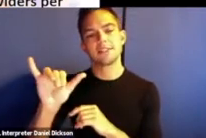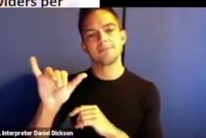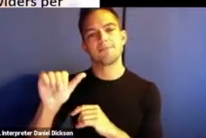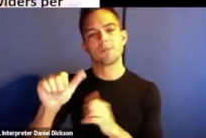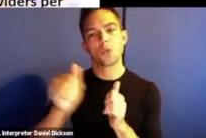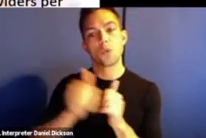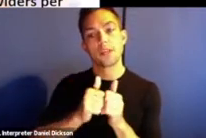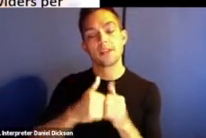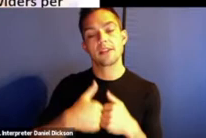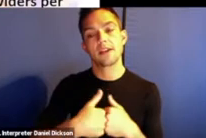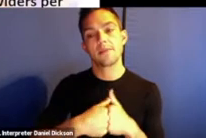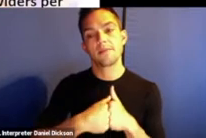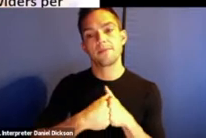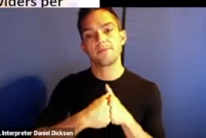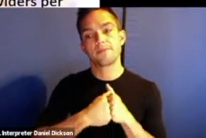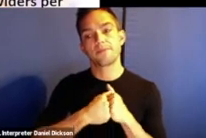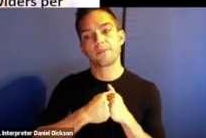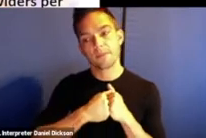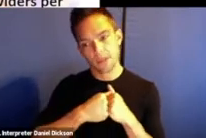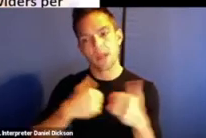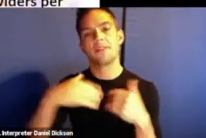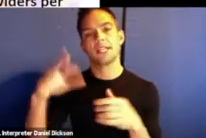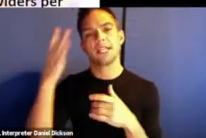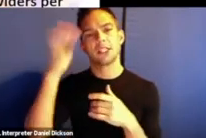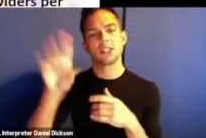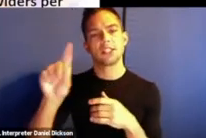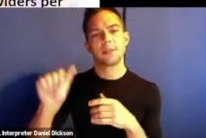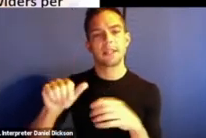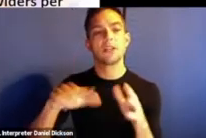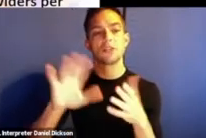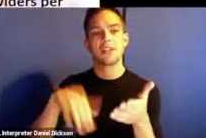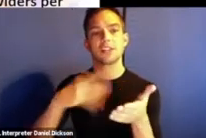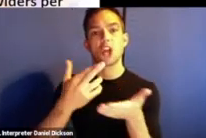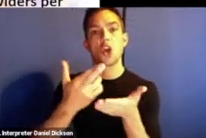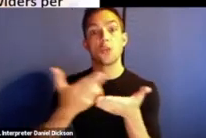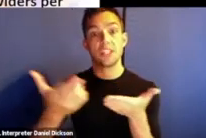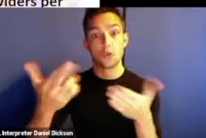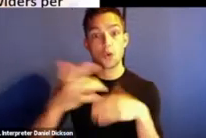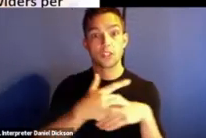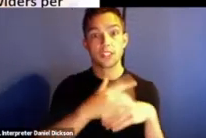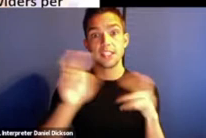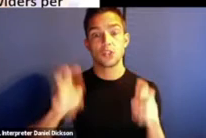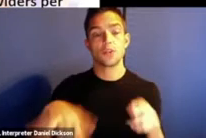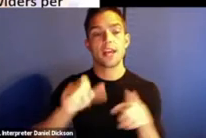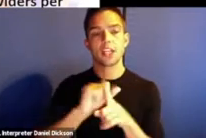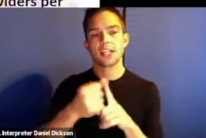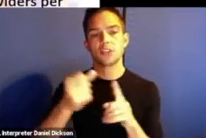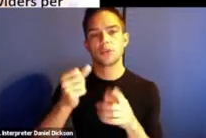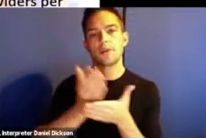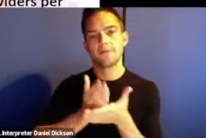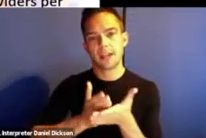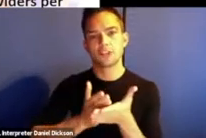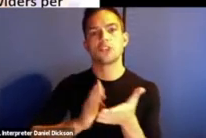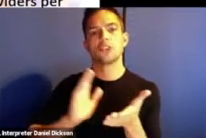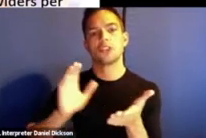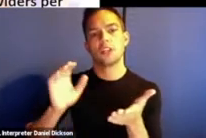with having intellectual disability. So it's a resource issue as well, that contextual factor of